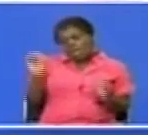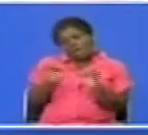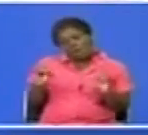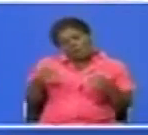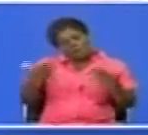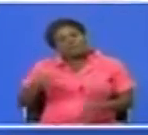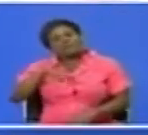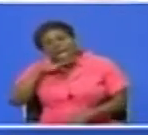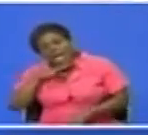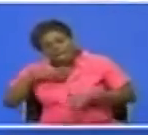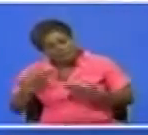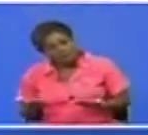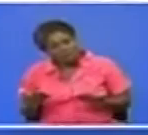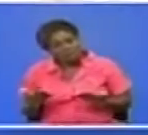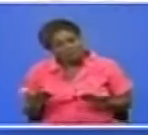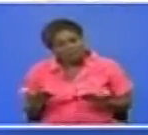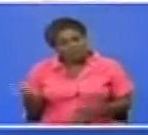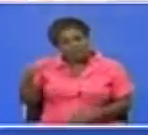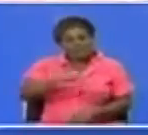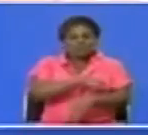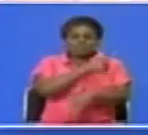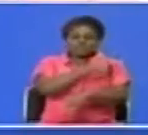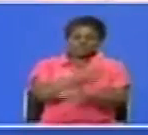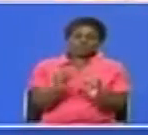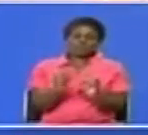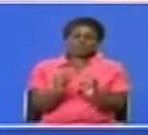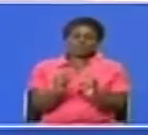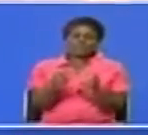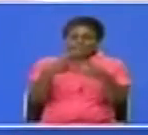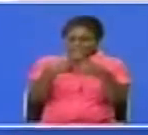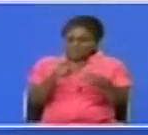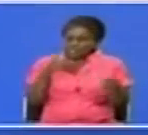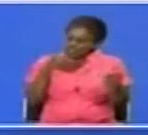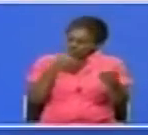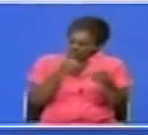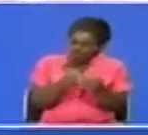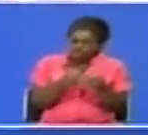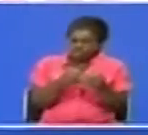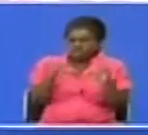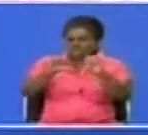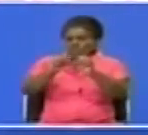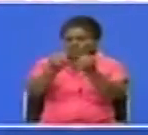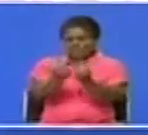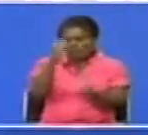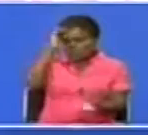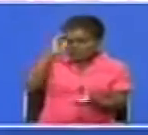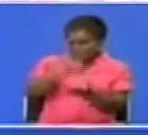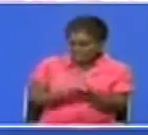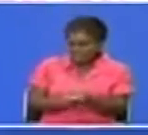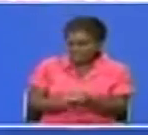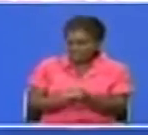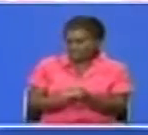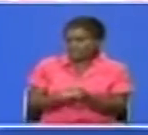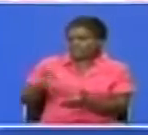girl succumbed on the way and she did not arrive here. But it's a very close-knit society that believes in the